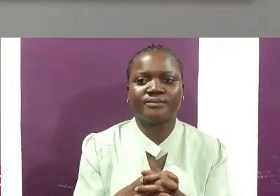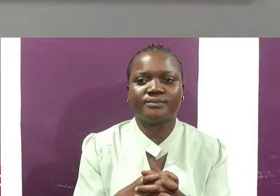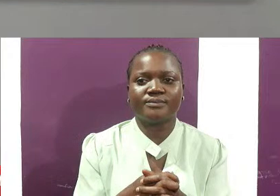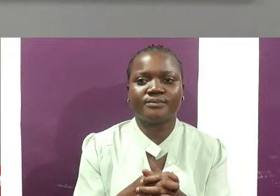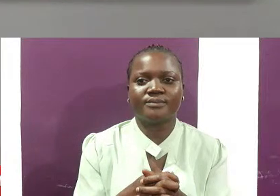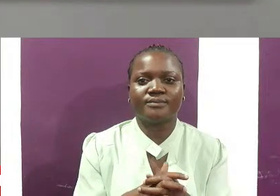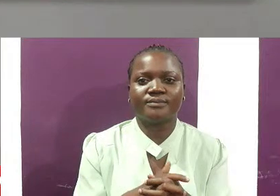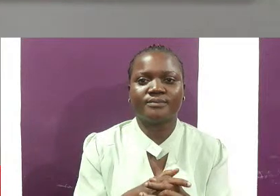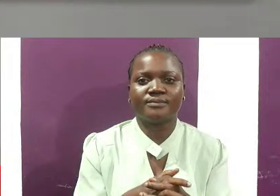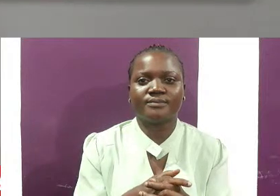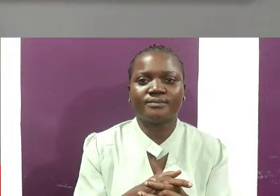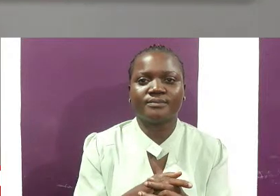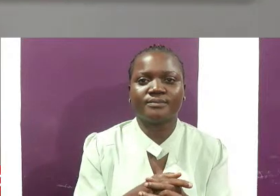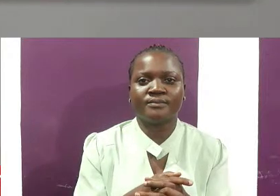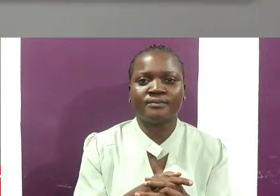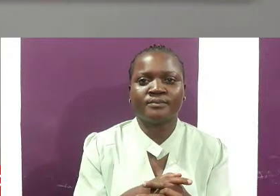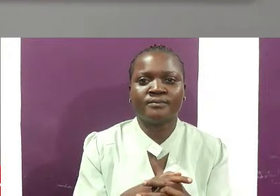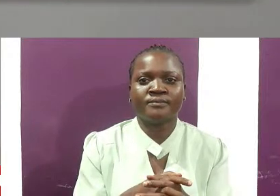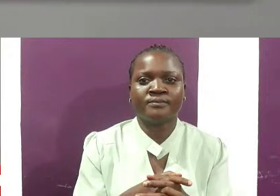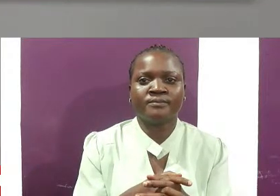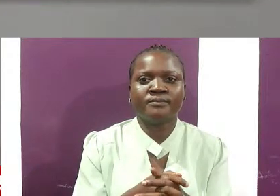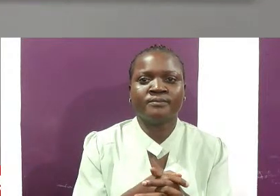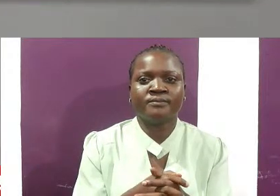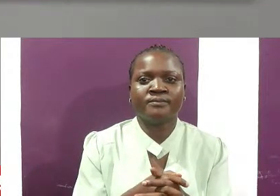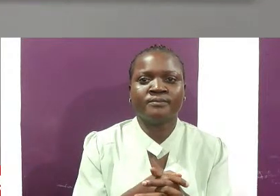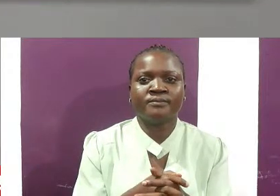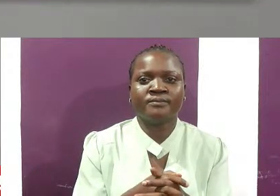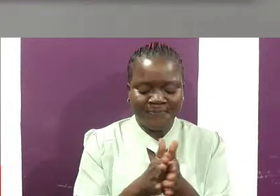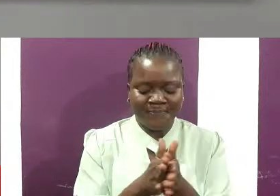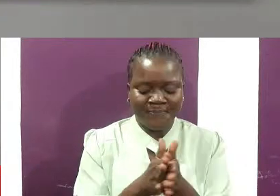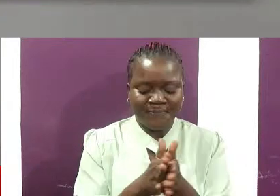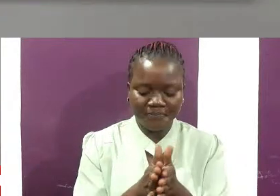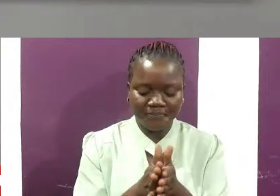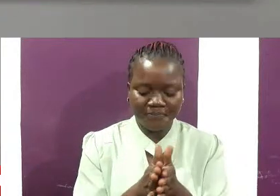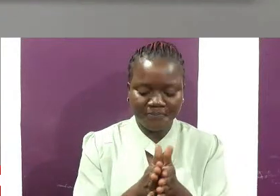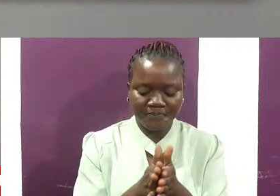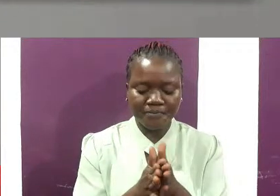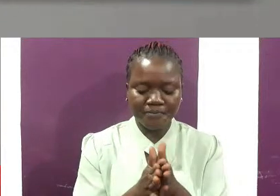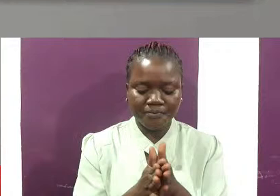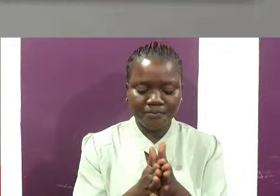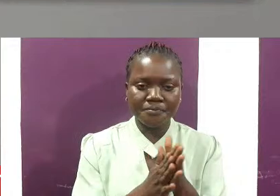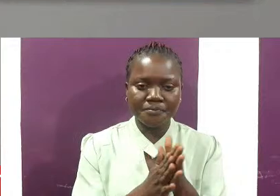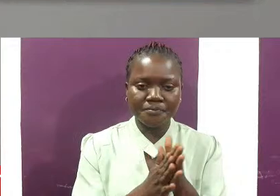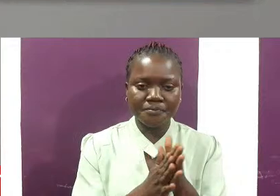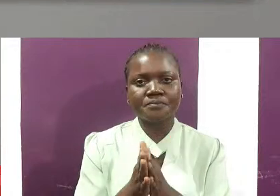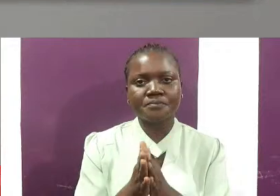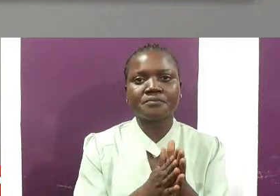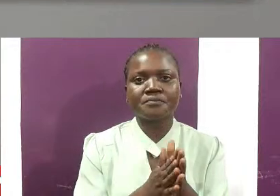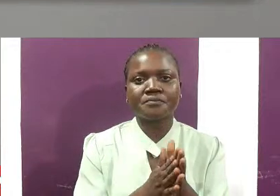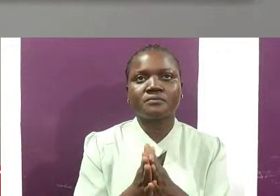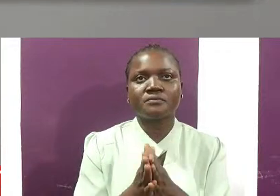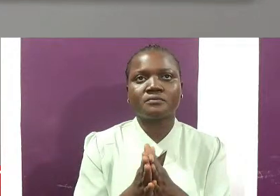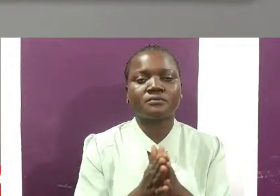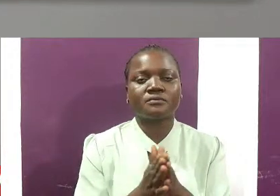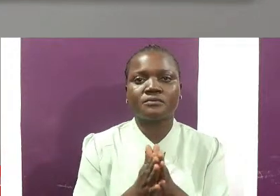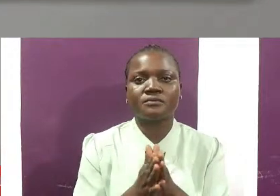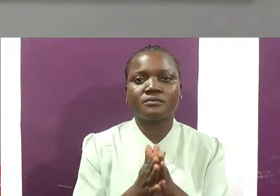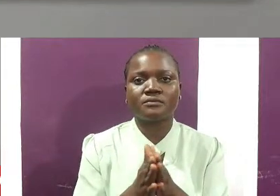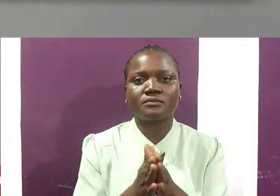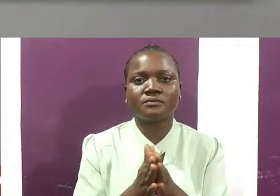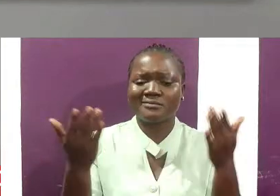or would he have wanted them to preach for division or unity when either or was acceptable?